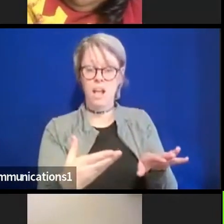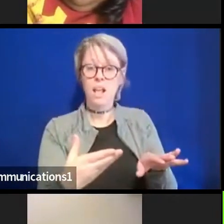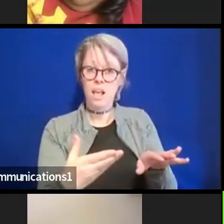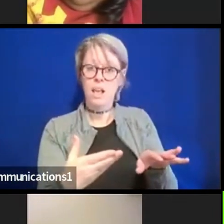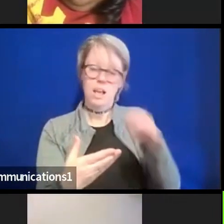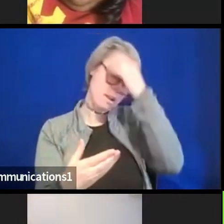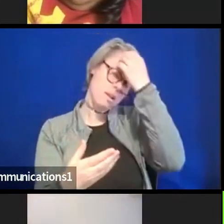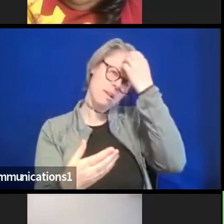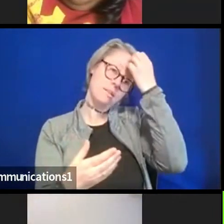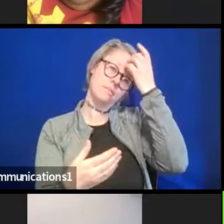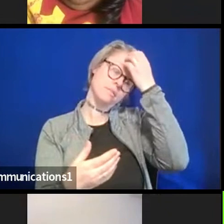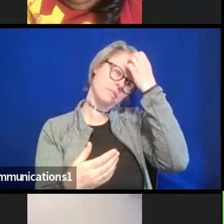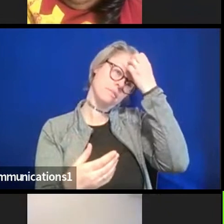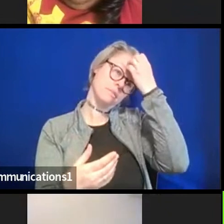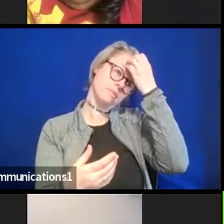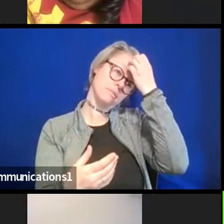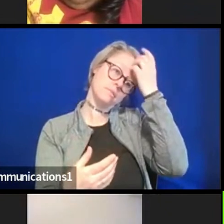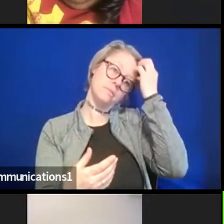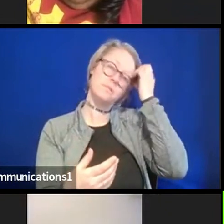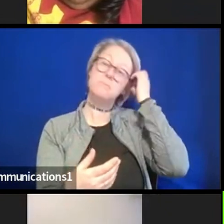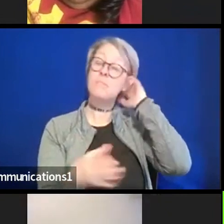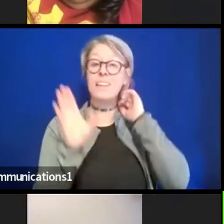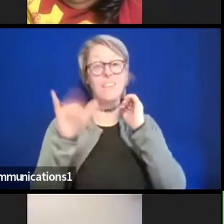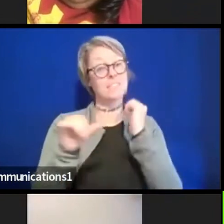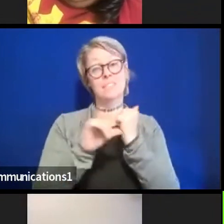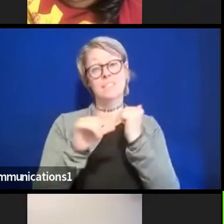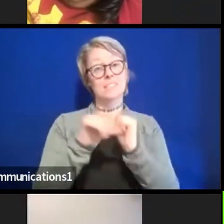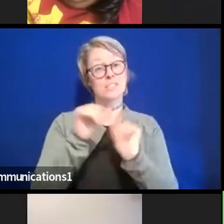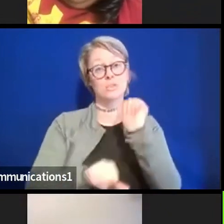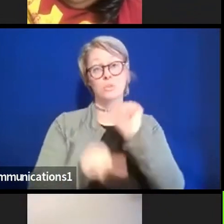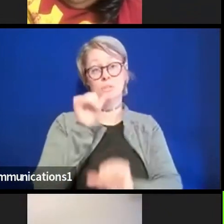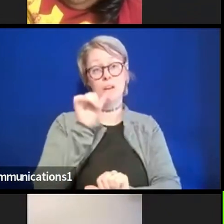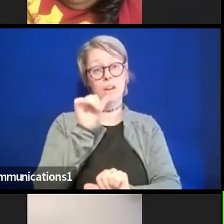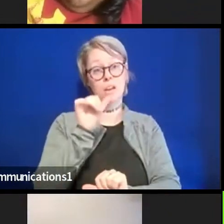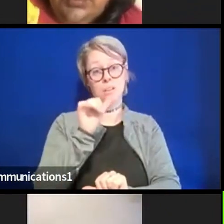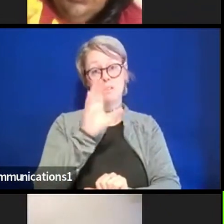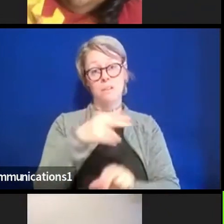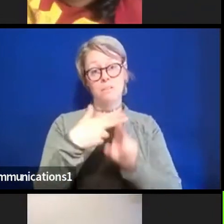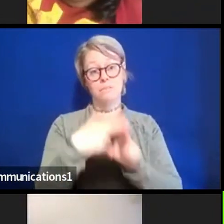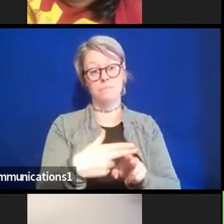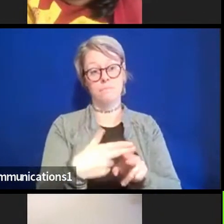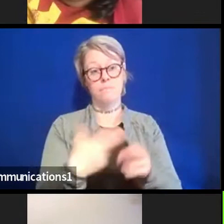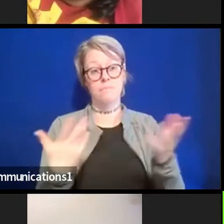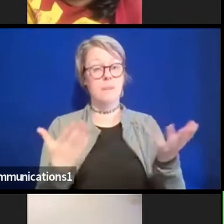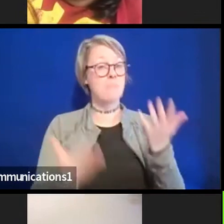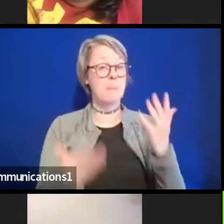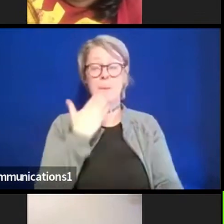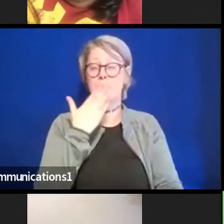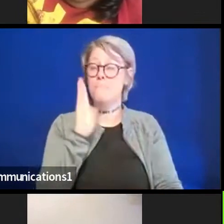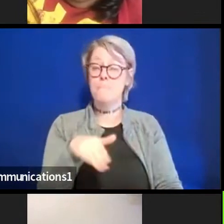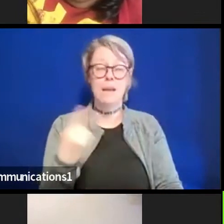as I once was told, I look at it as like assisted suicide too. Because if someone has intellectual disability, they might be having a bad day, but they